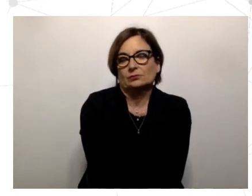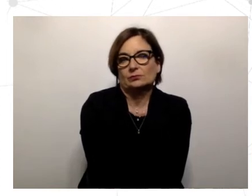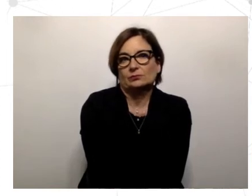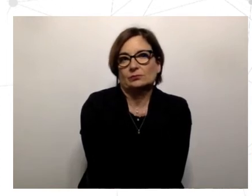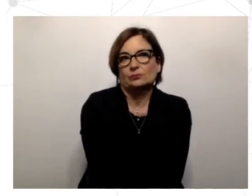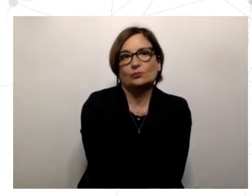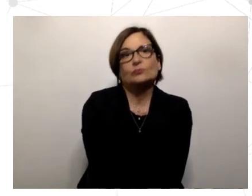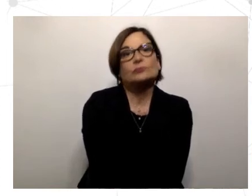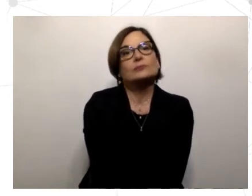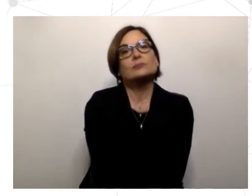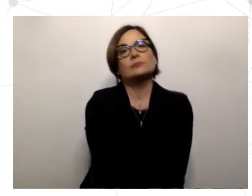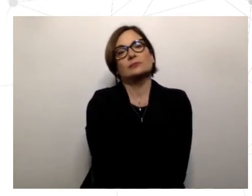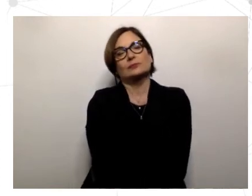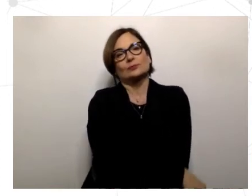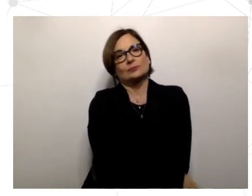the space